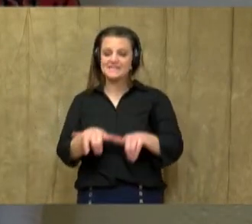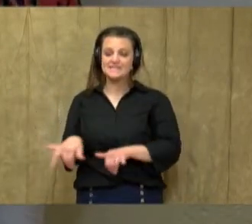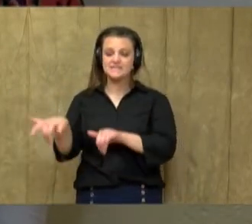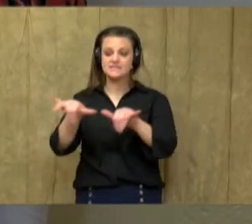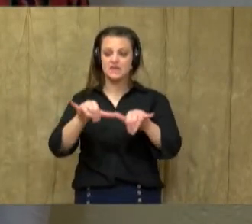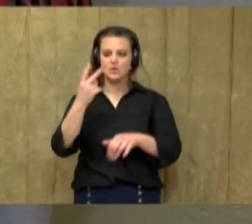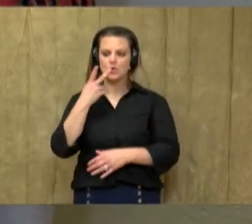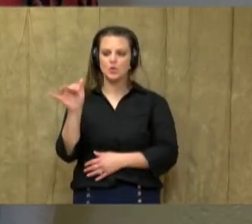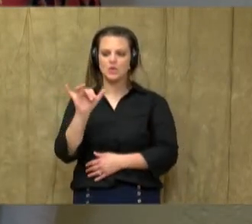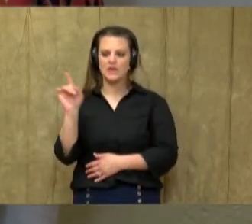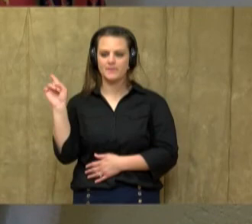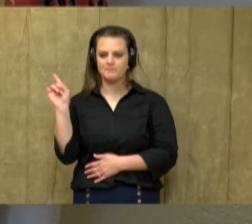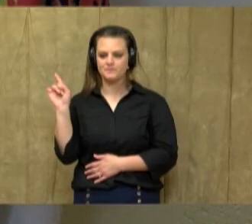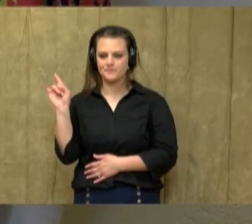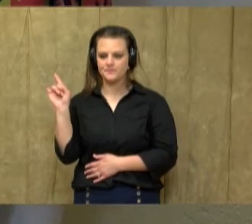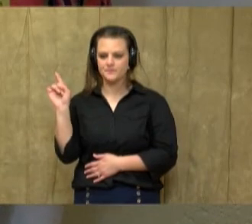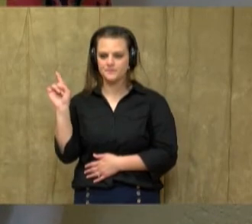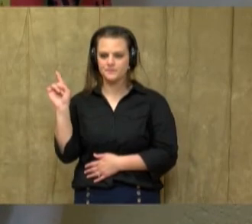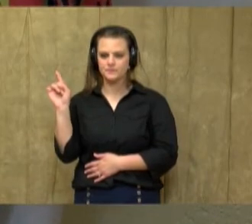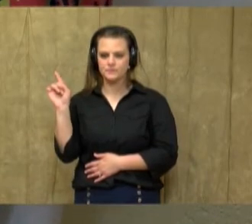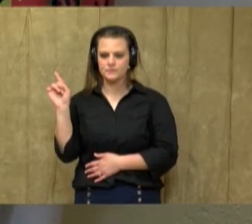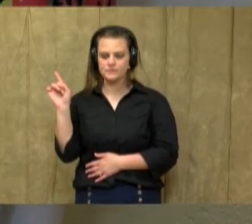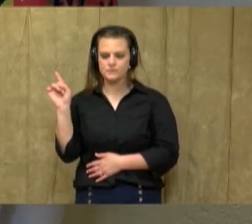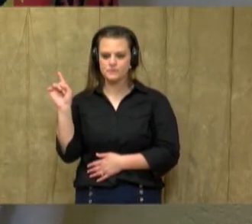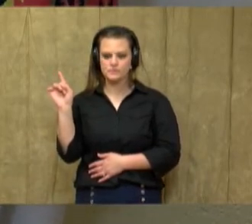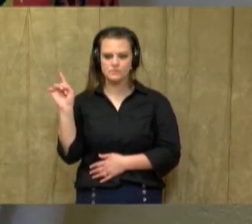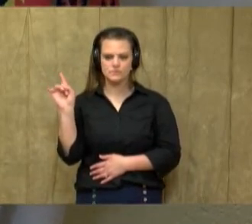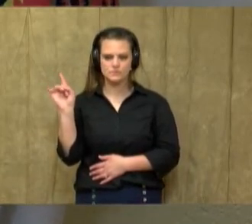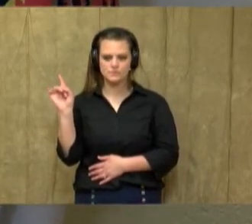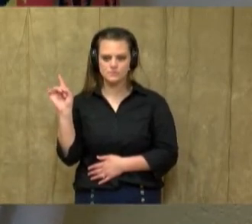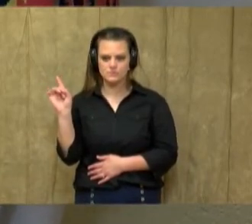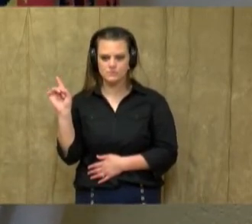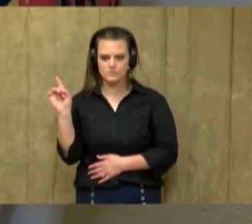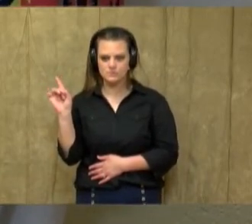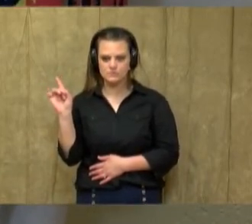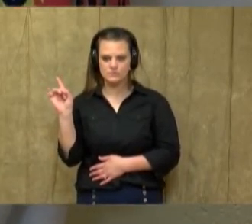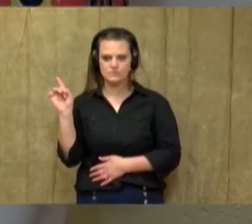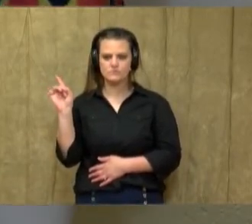could say 5/6 times 4/5.